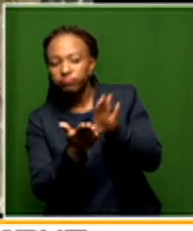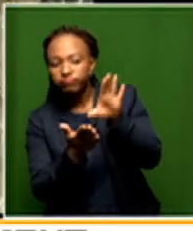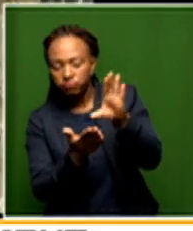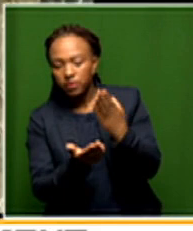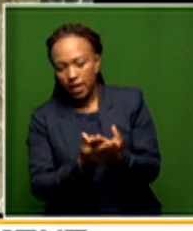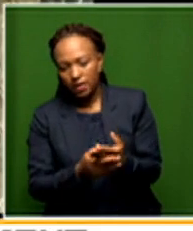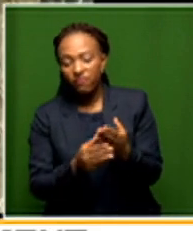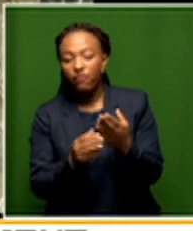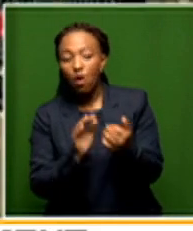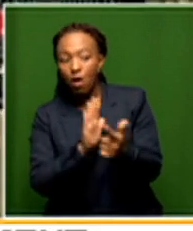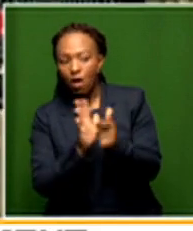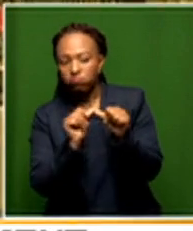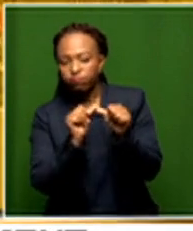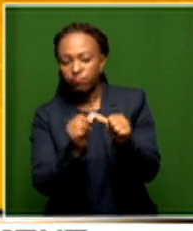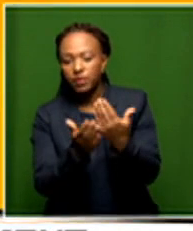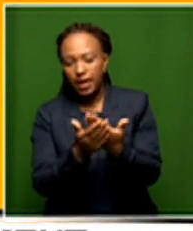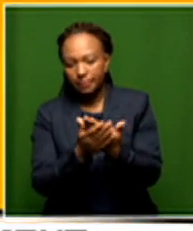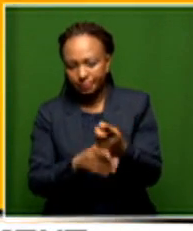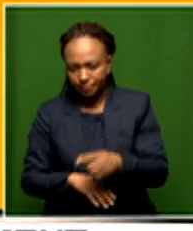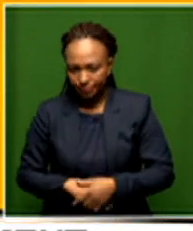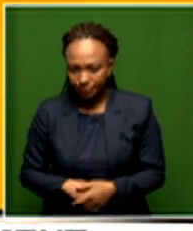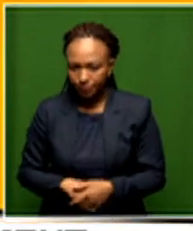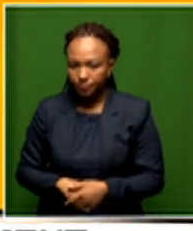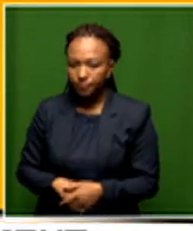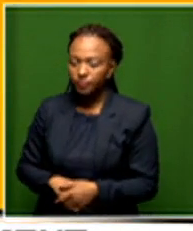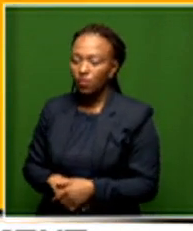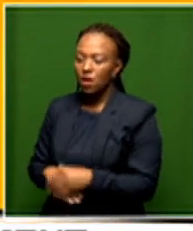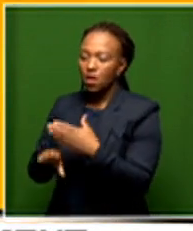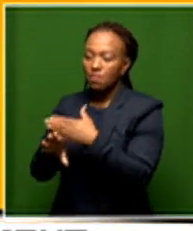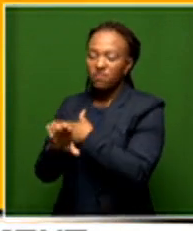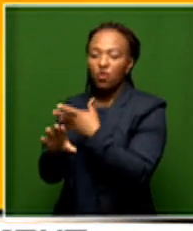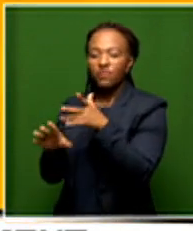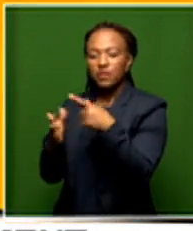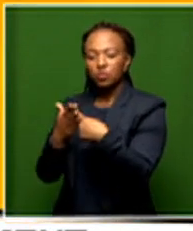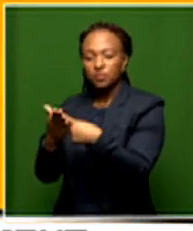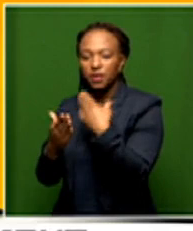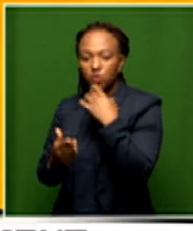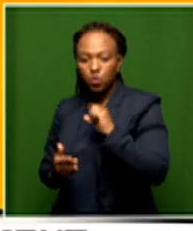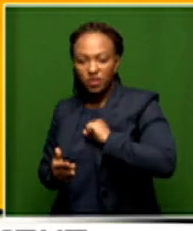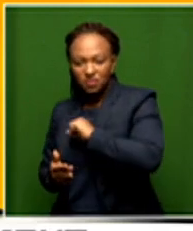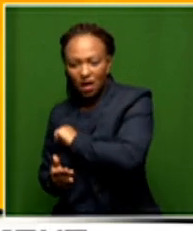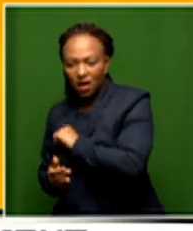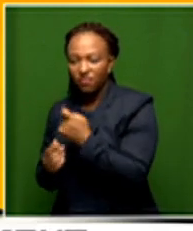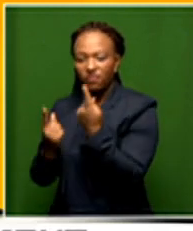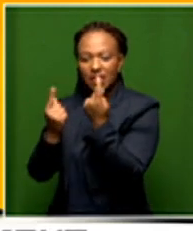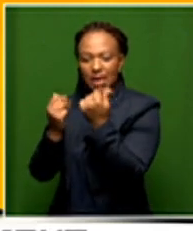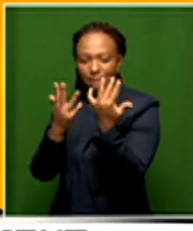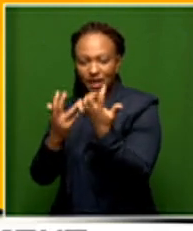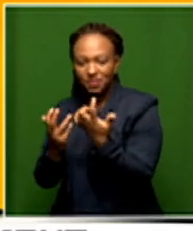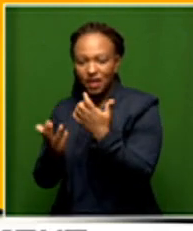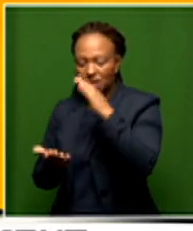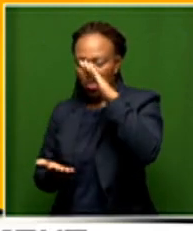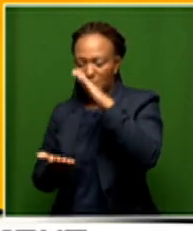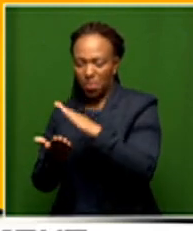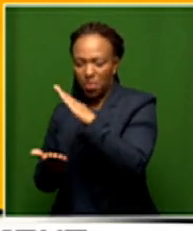law. You know, Lawson, we've spoken about staff and the risks and the budget cuts. And I mean, we're already seeing that there's